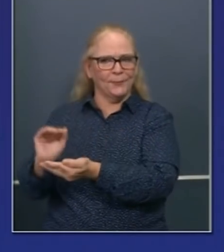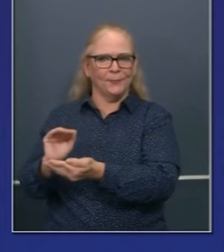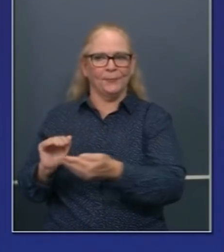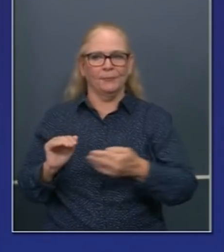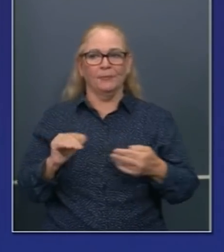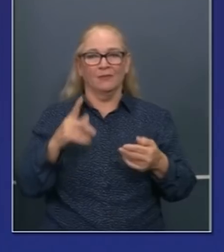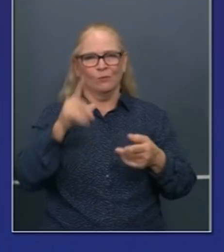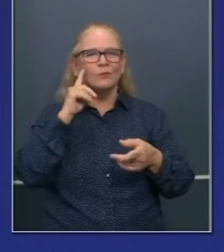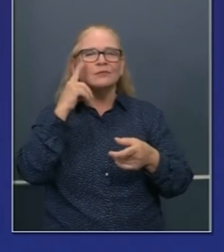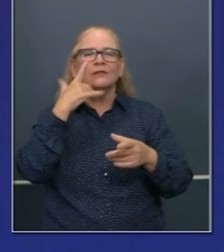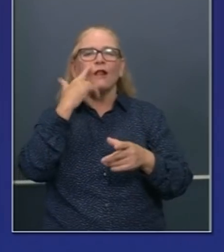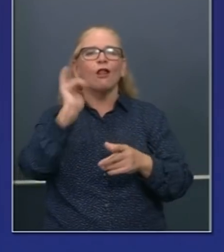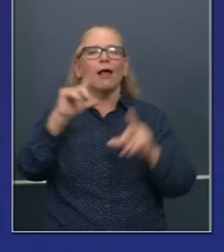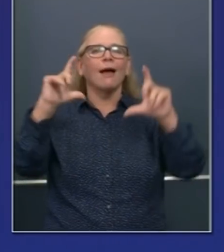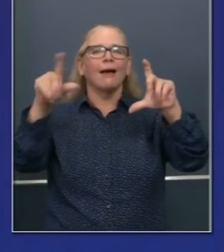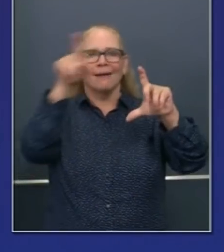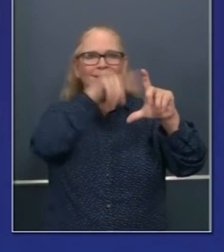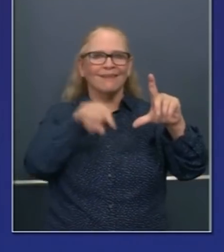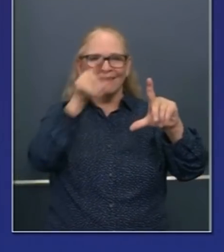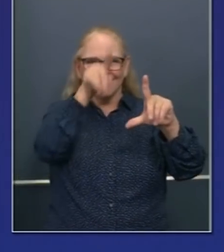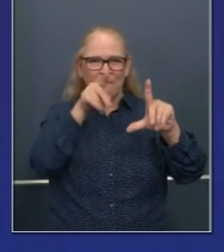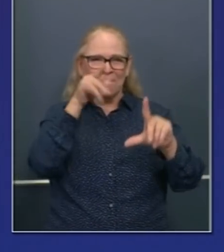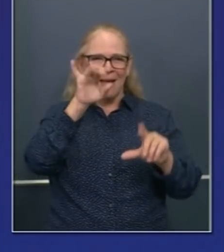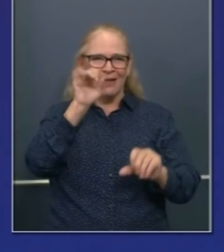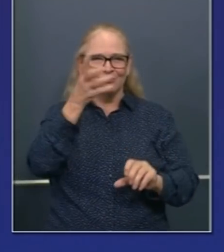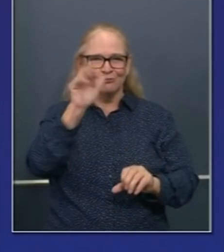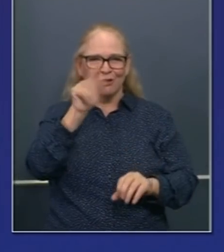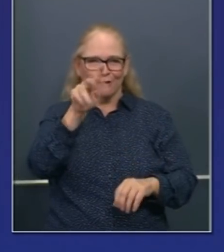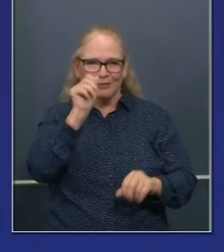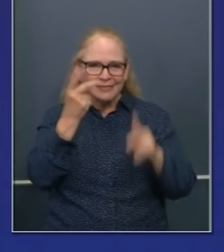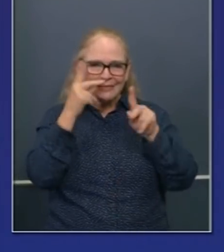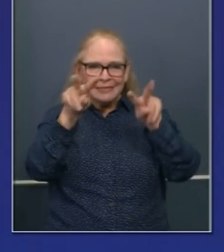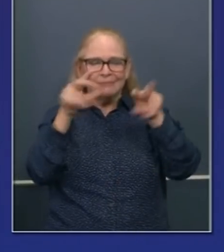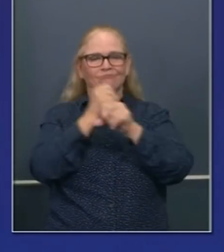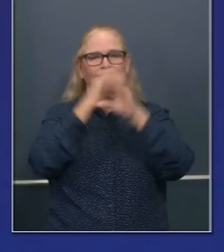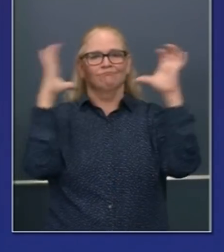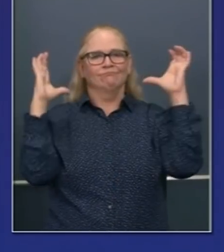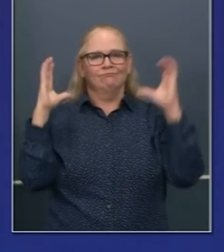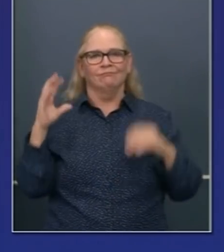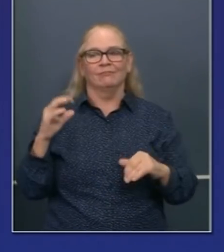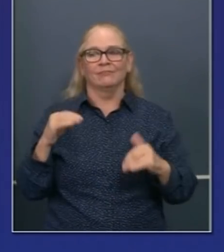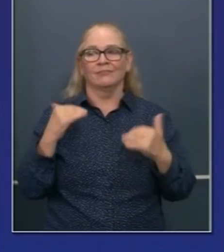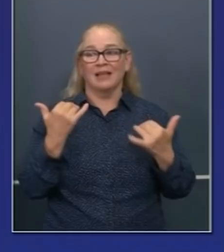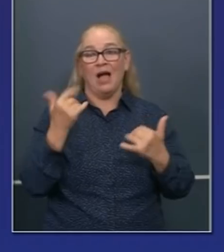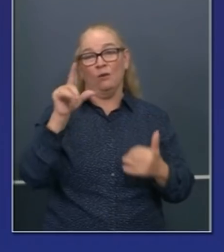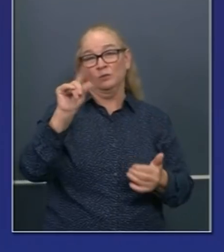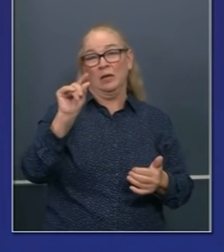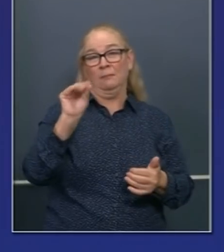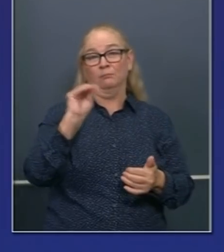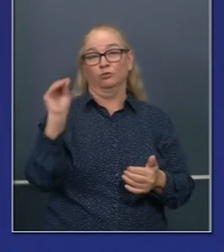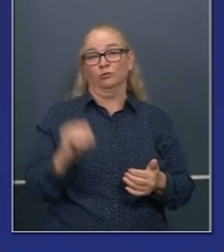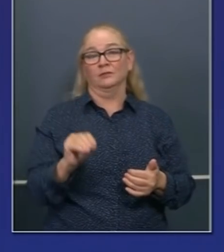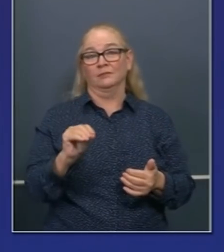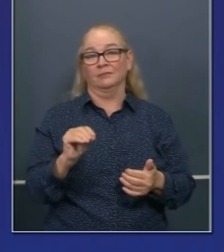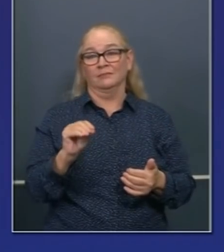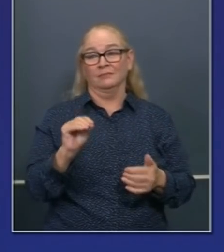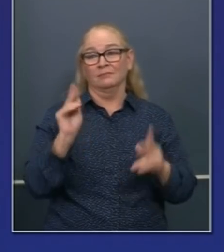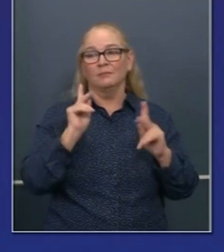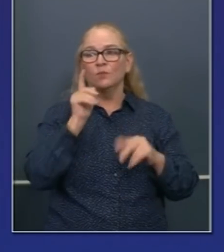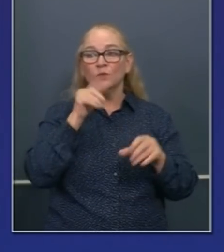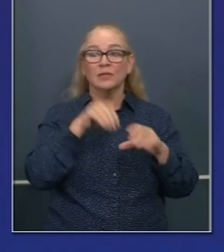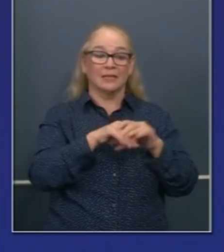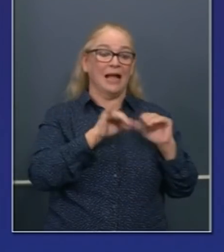capacity, ICU capacity now was 23%, 22, now about 20% of the total number of ICU